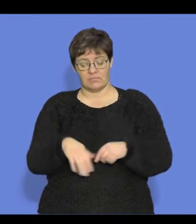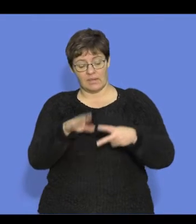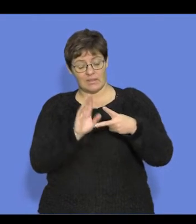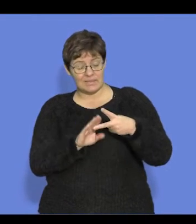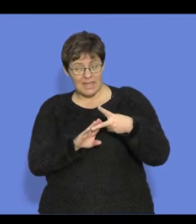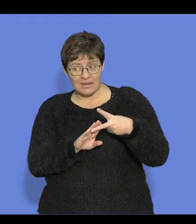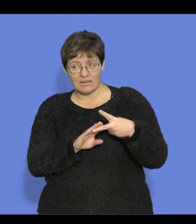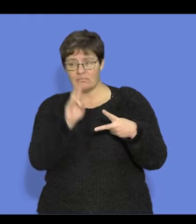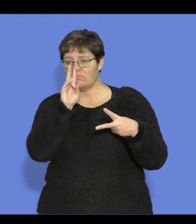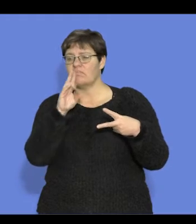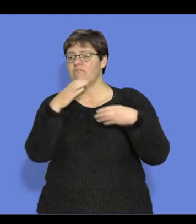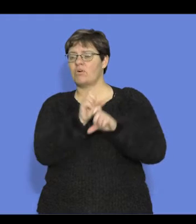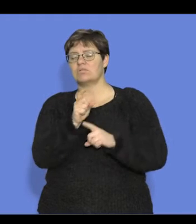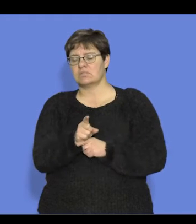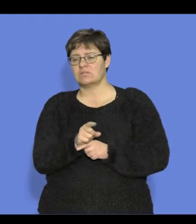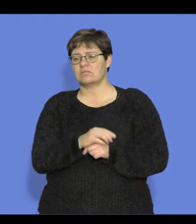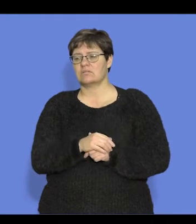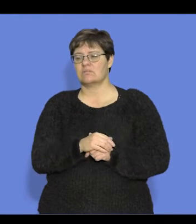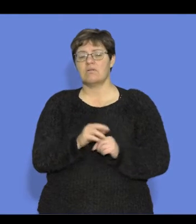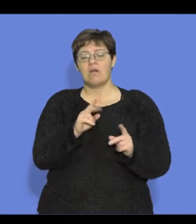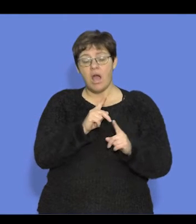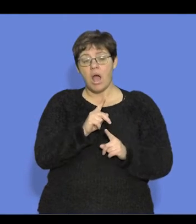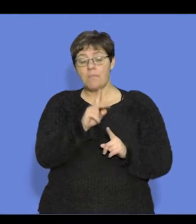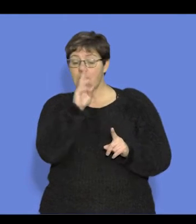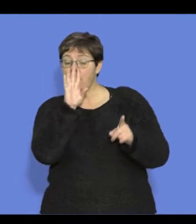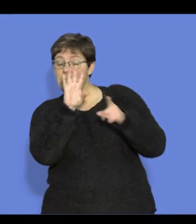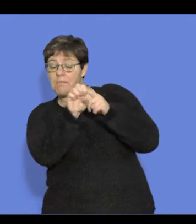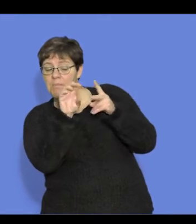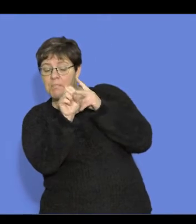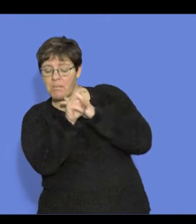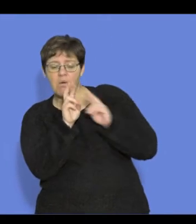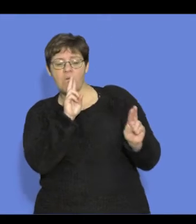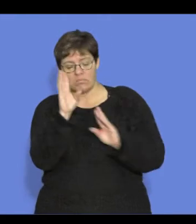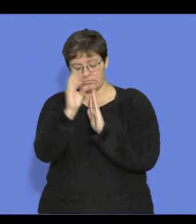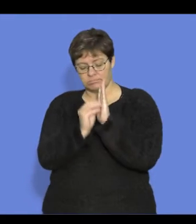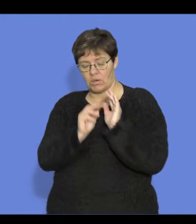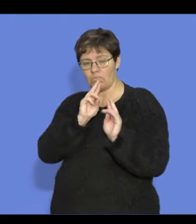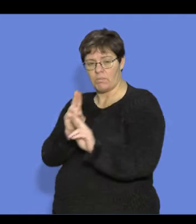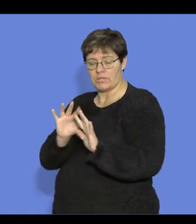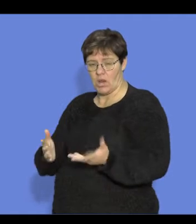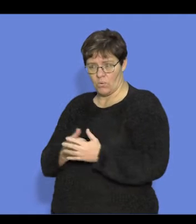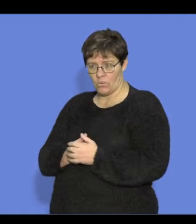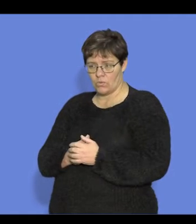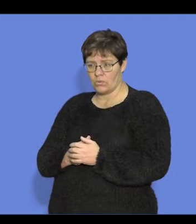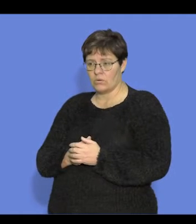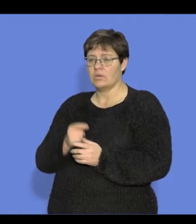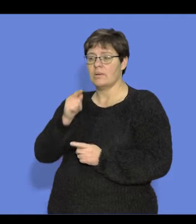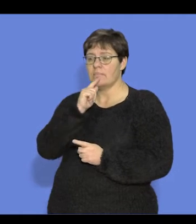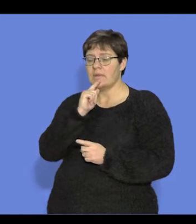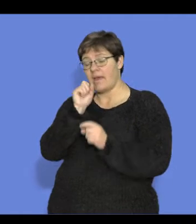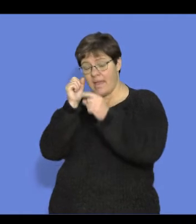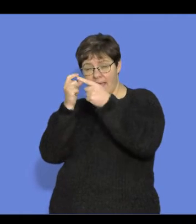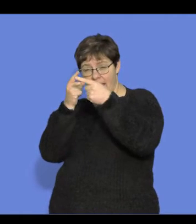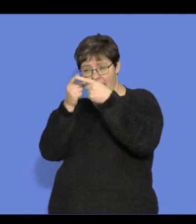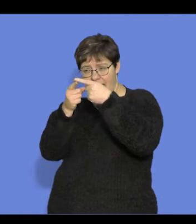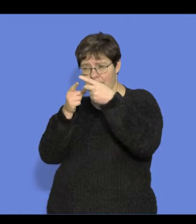Then we will have a look at how scientists report what they've known and the best way to write